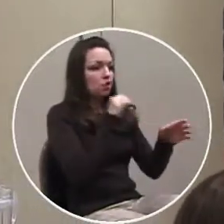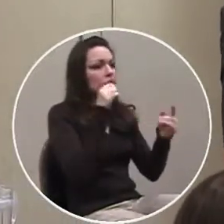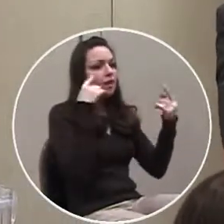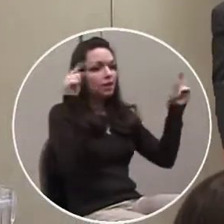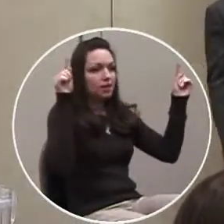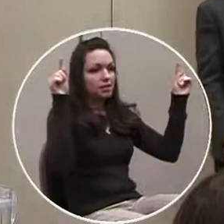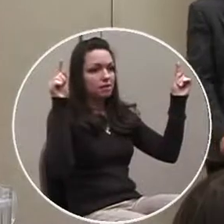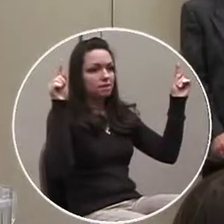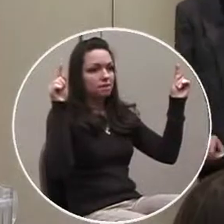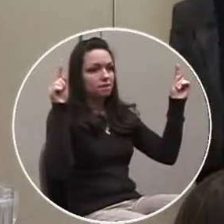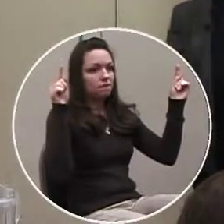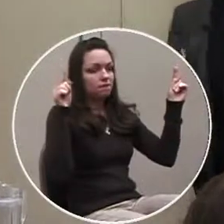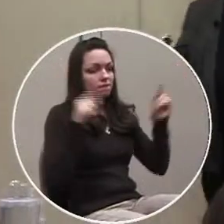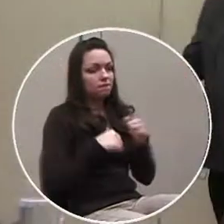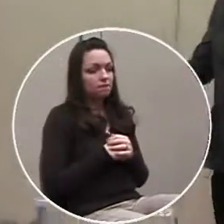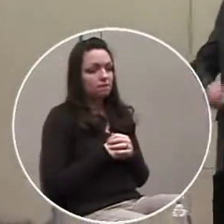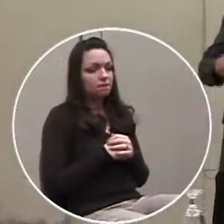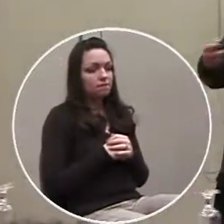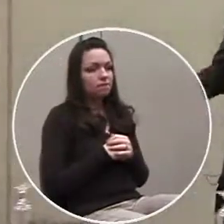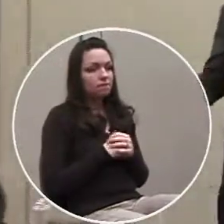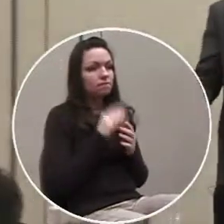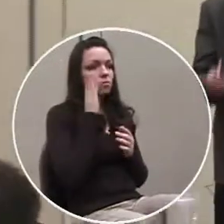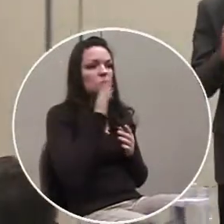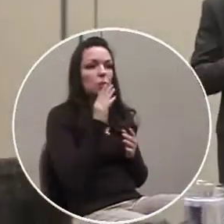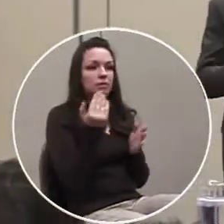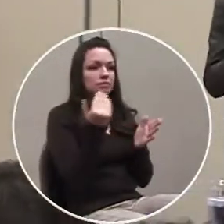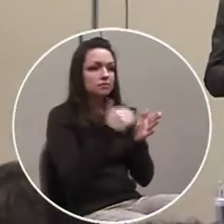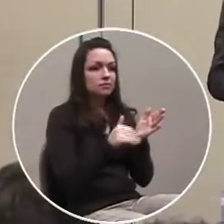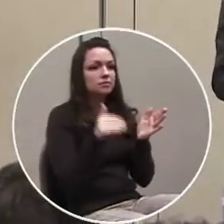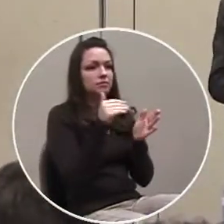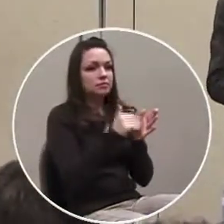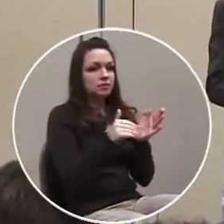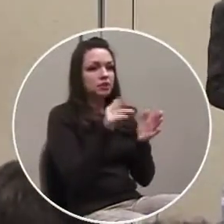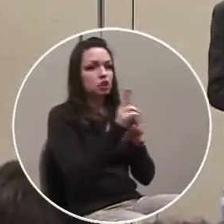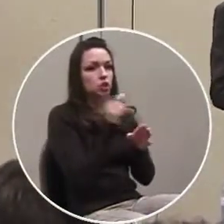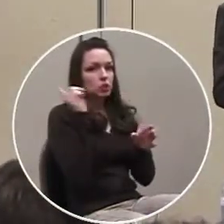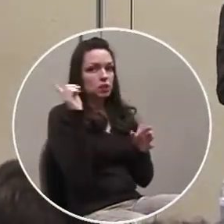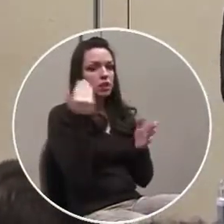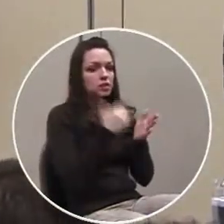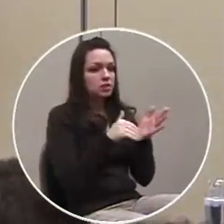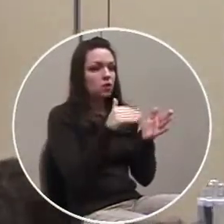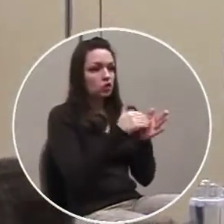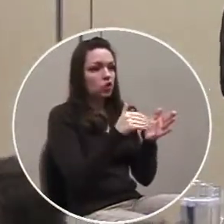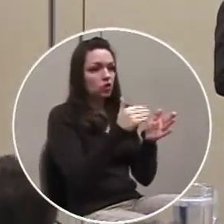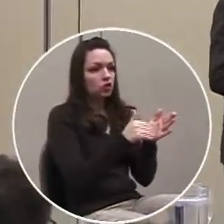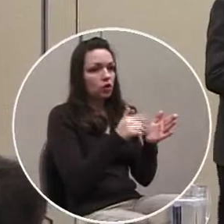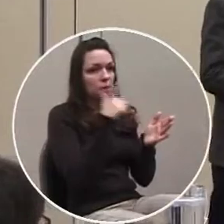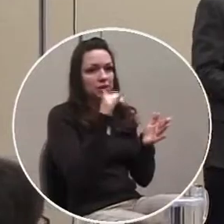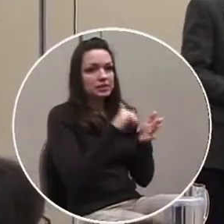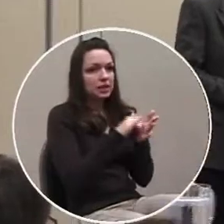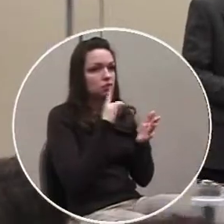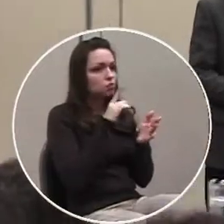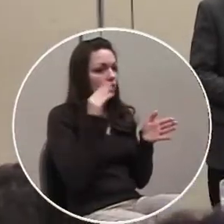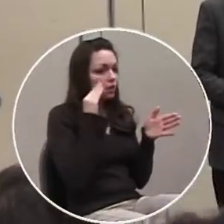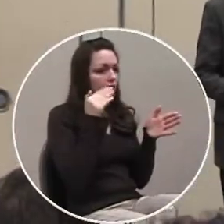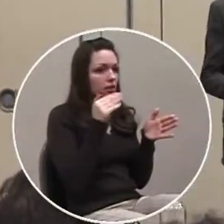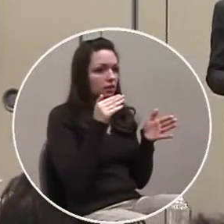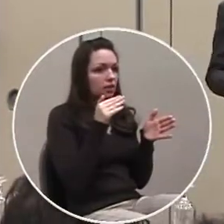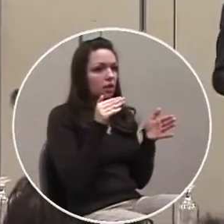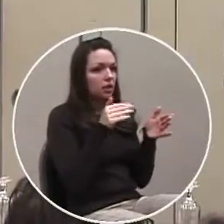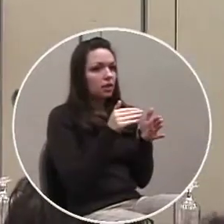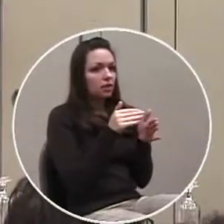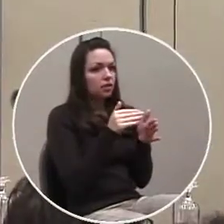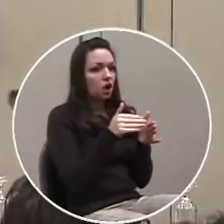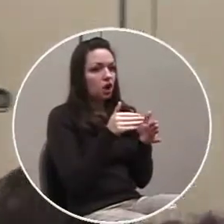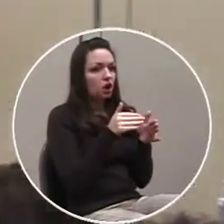ineffective. We'll keep coming back to this piece over and over, because this is at the heart of behavior support planning. So I